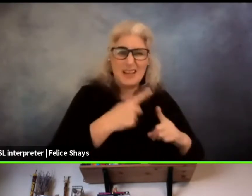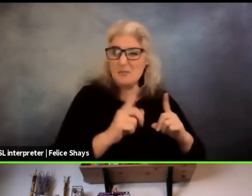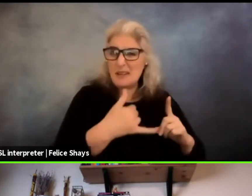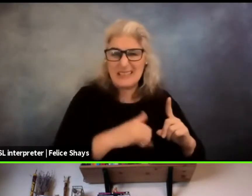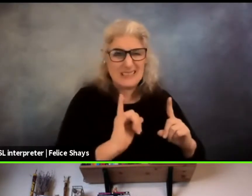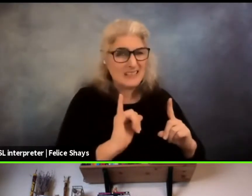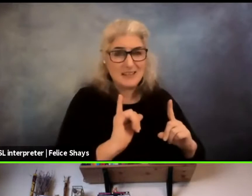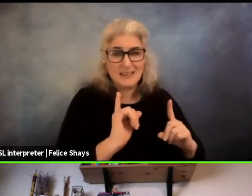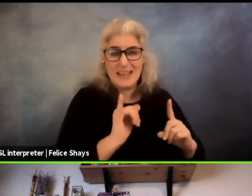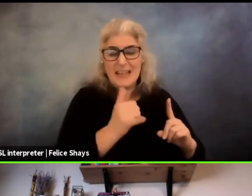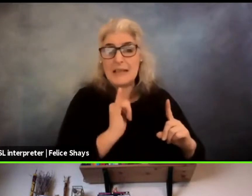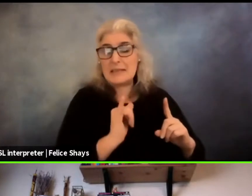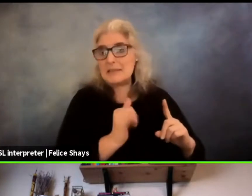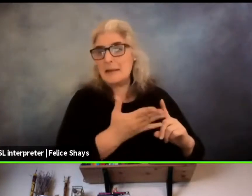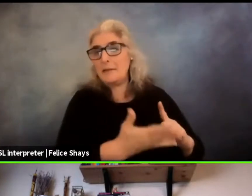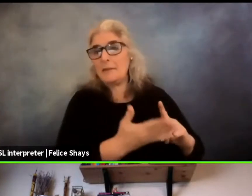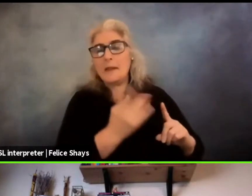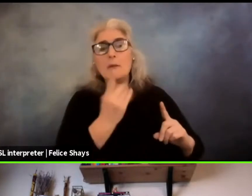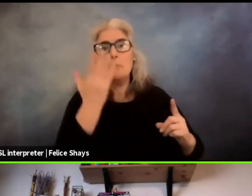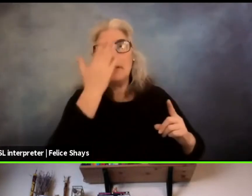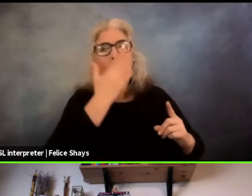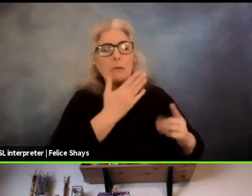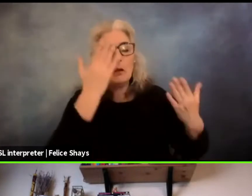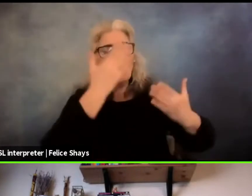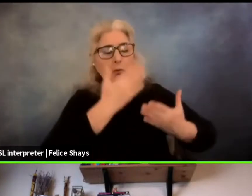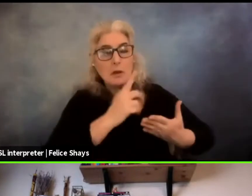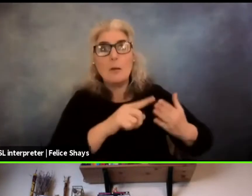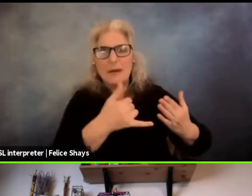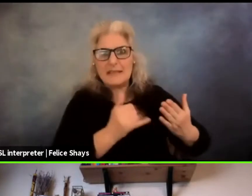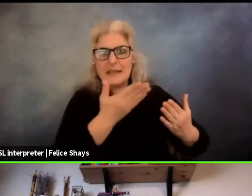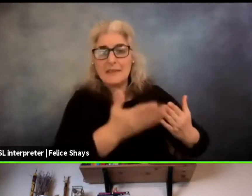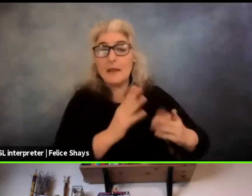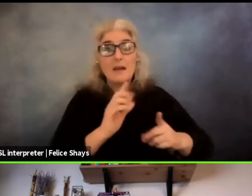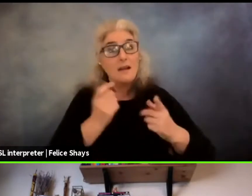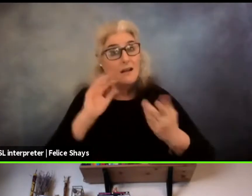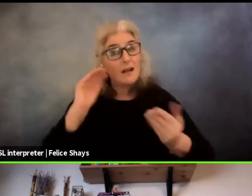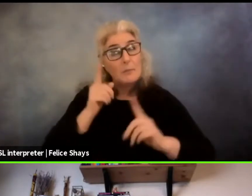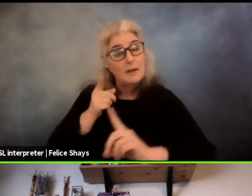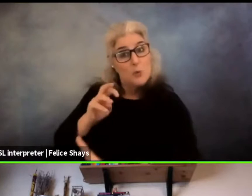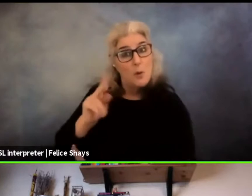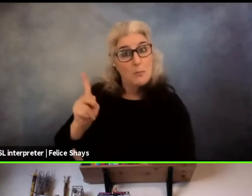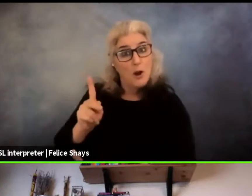footprint anymore. And I feel like at a park, I'm not being tracked or traced. And